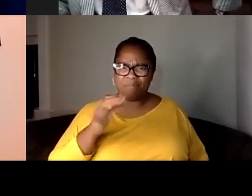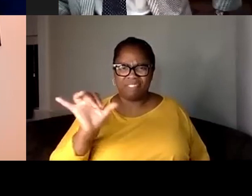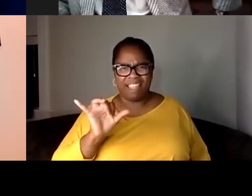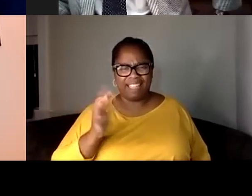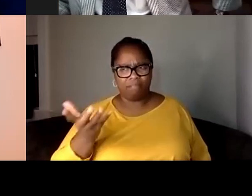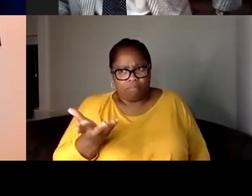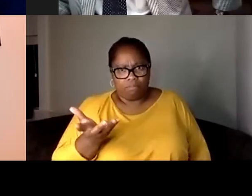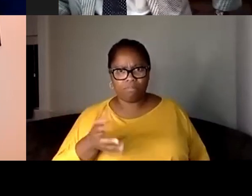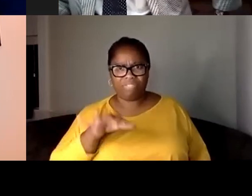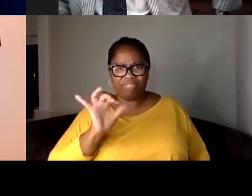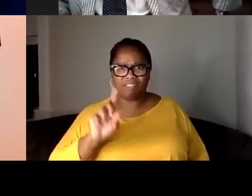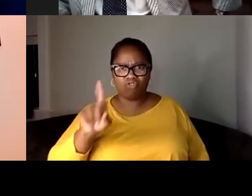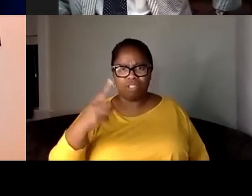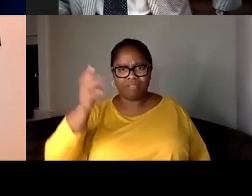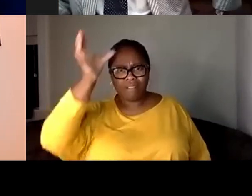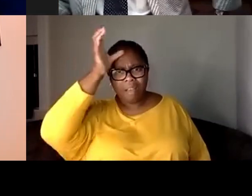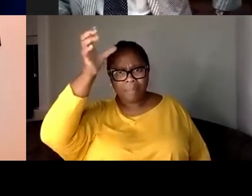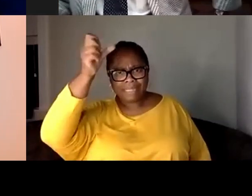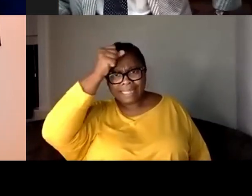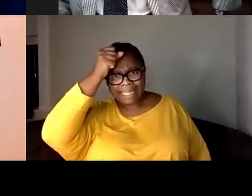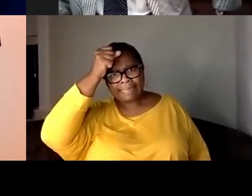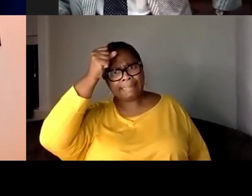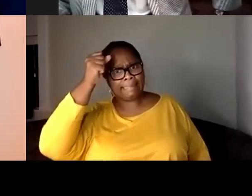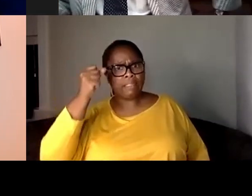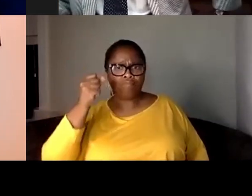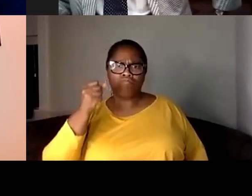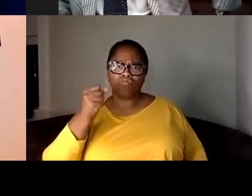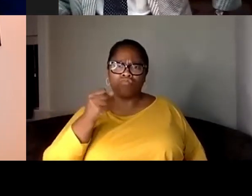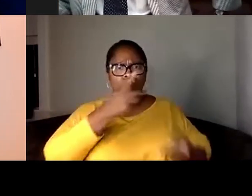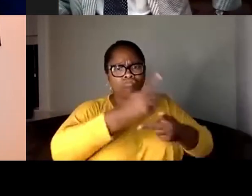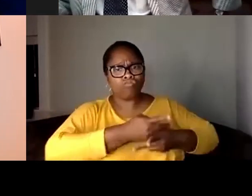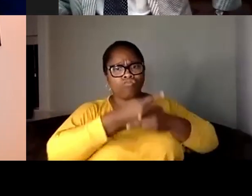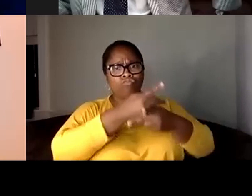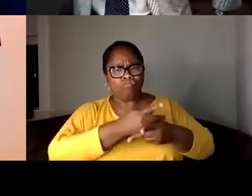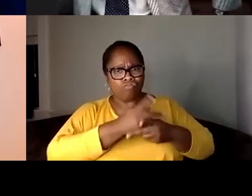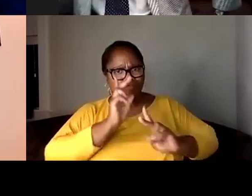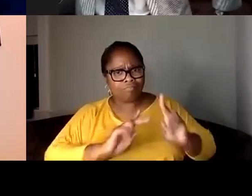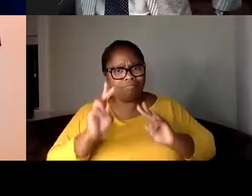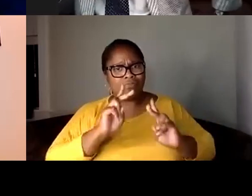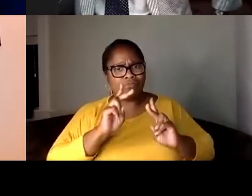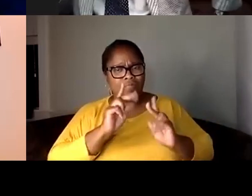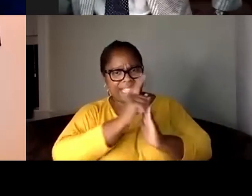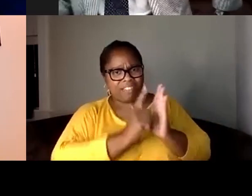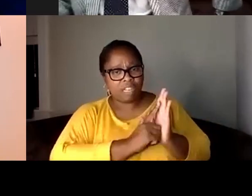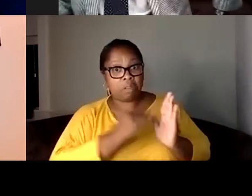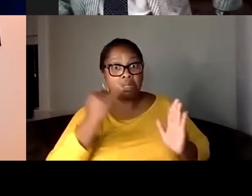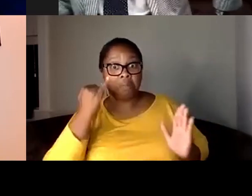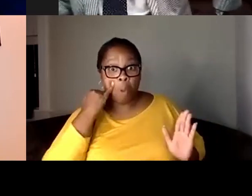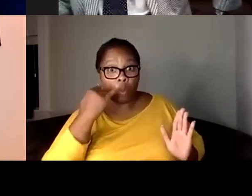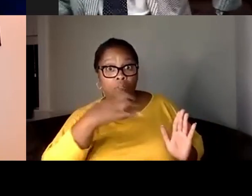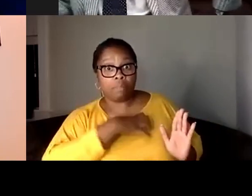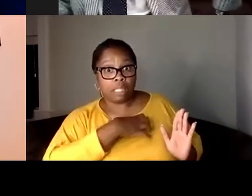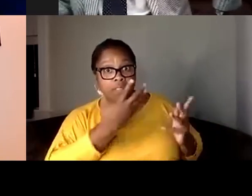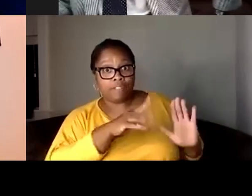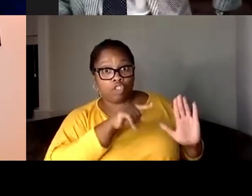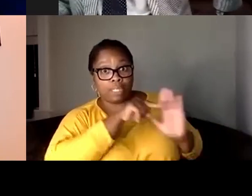commonsensical, humane legislation. Why would we want police who've killed people, police who've been fired,